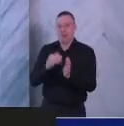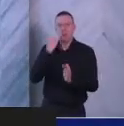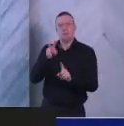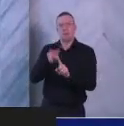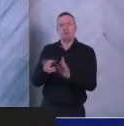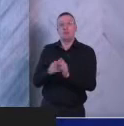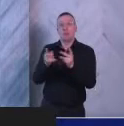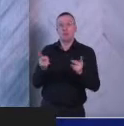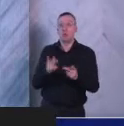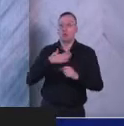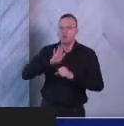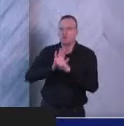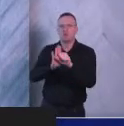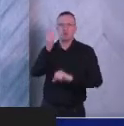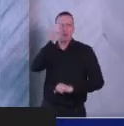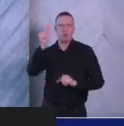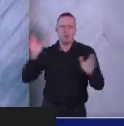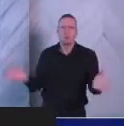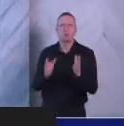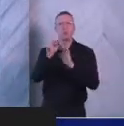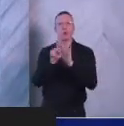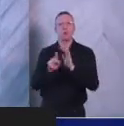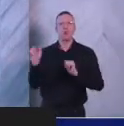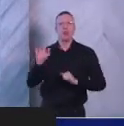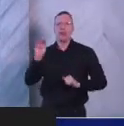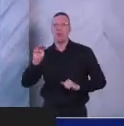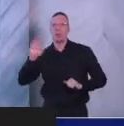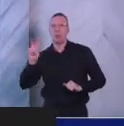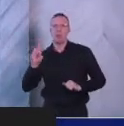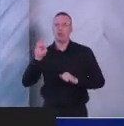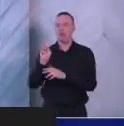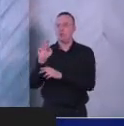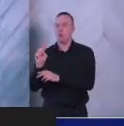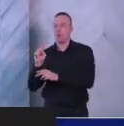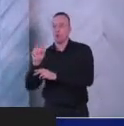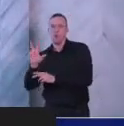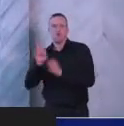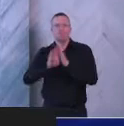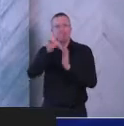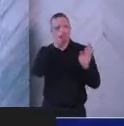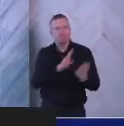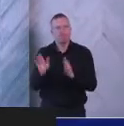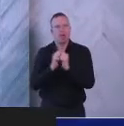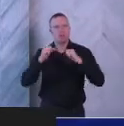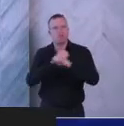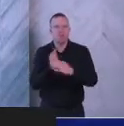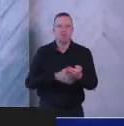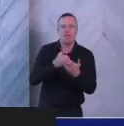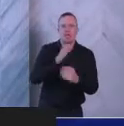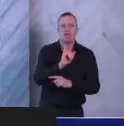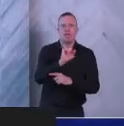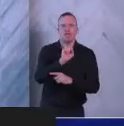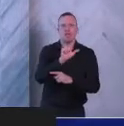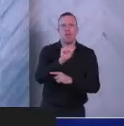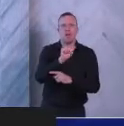government to encourage policies like M103, to develop strategies around fighting Islamophobia and fears that